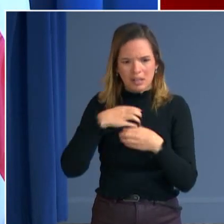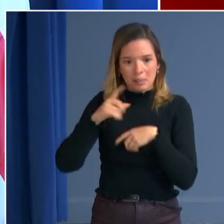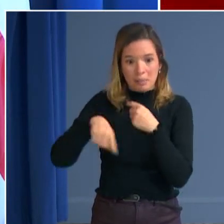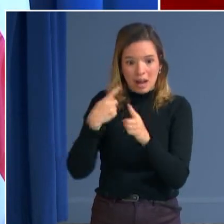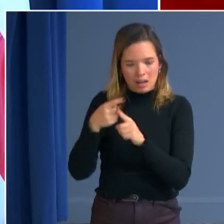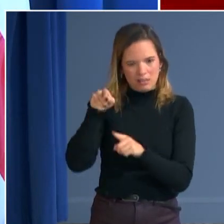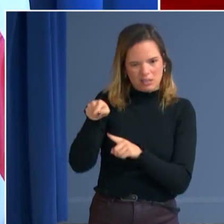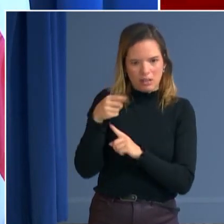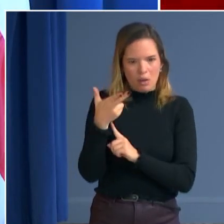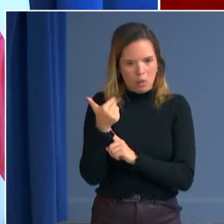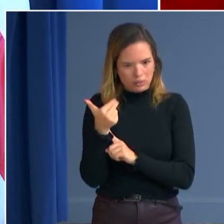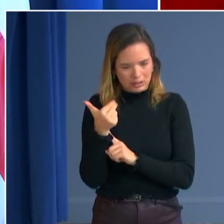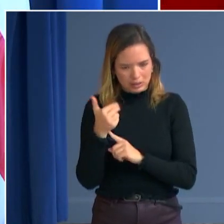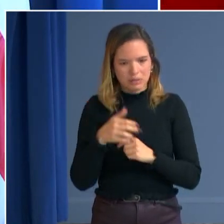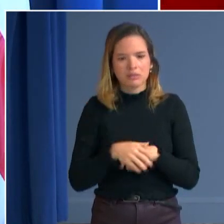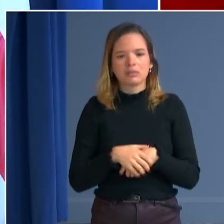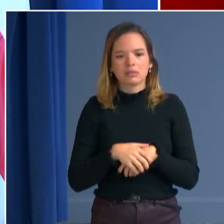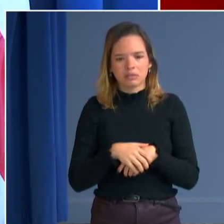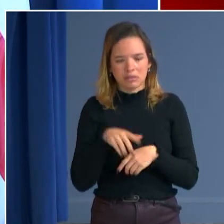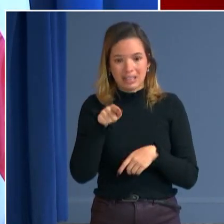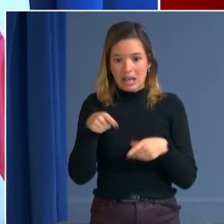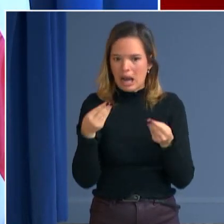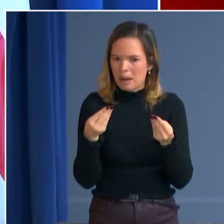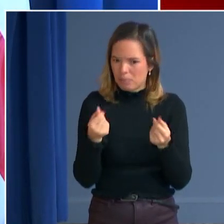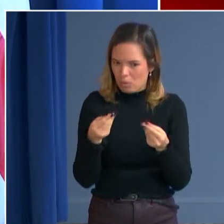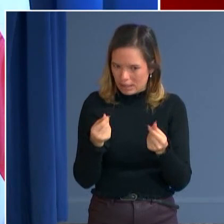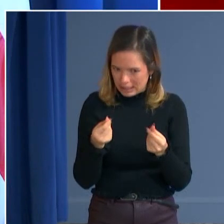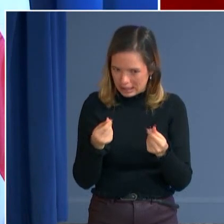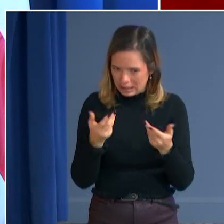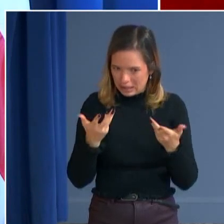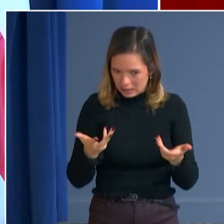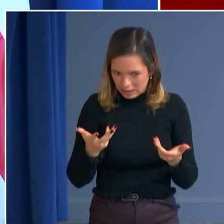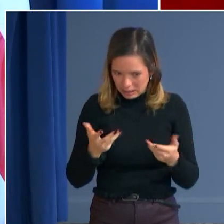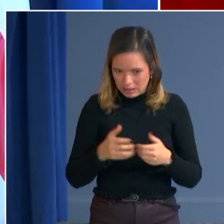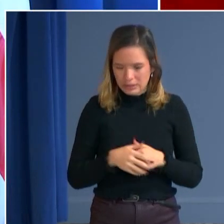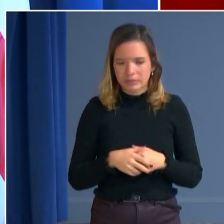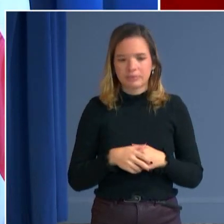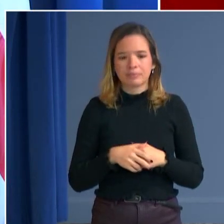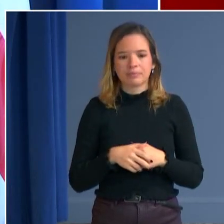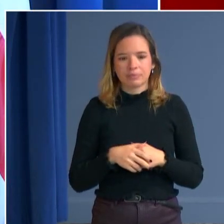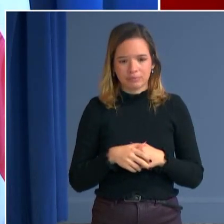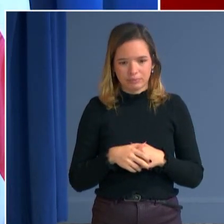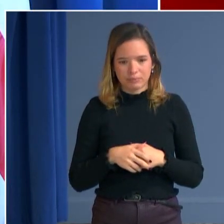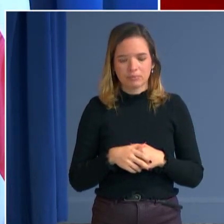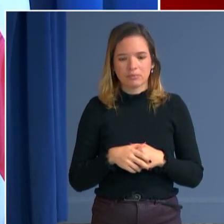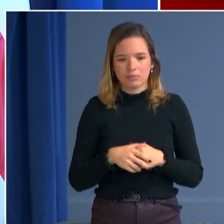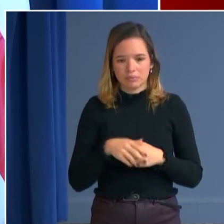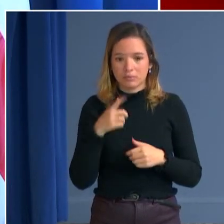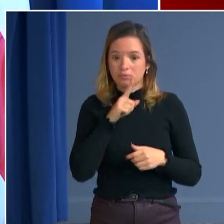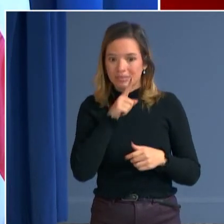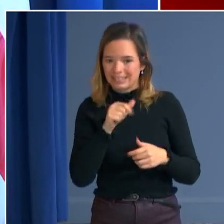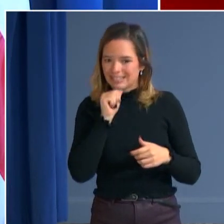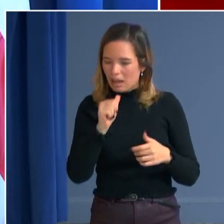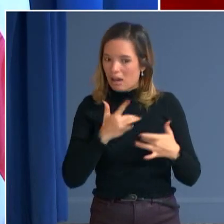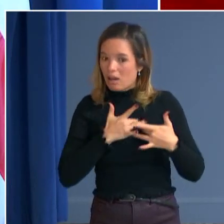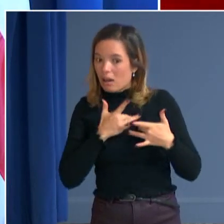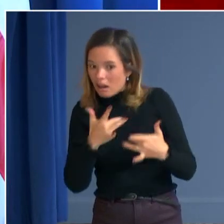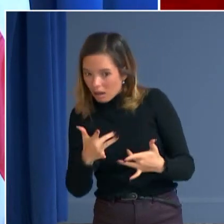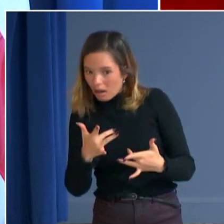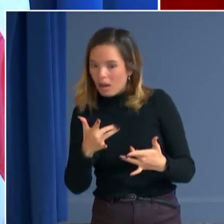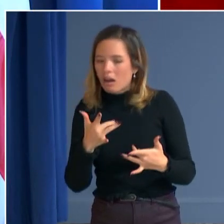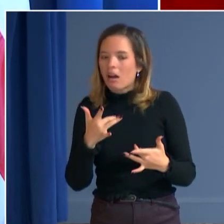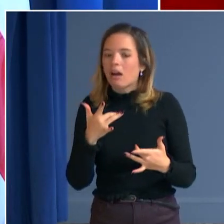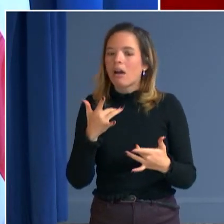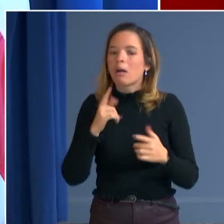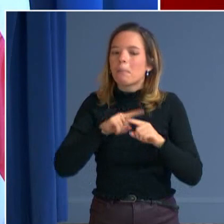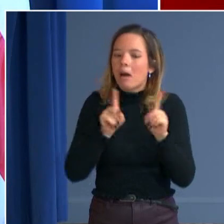nuisance property. I know that our district commander there, Commander Bedlion, is certainly working with some of our other, you know,